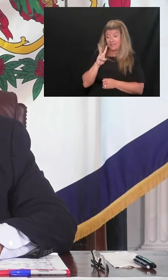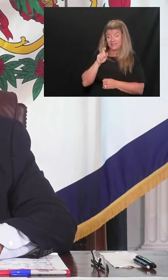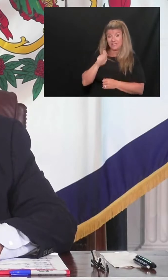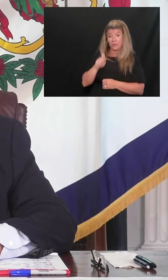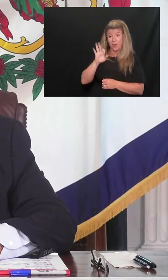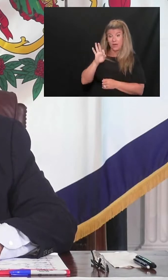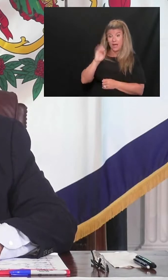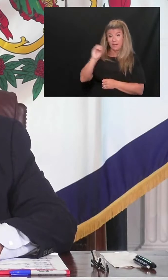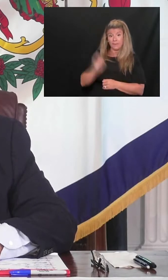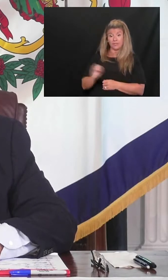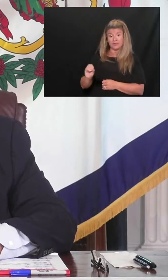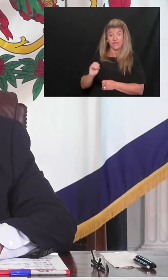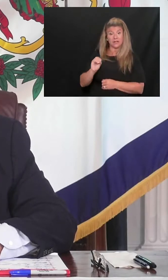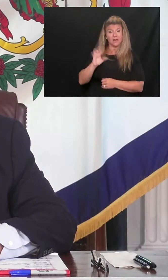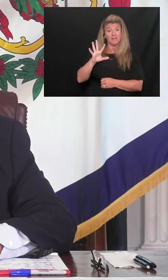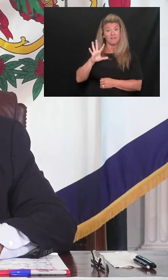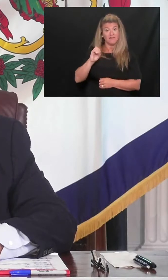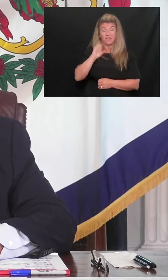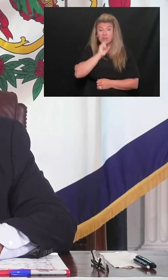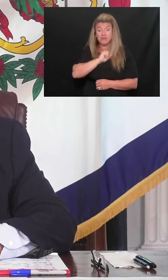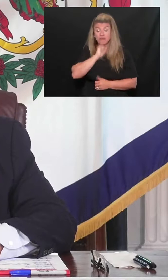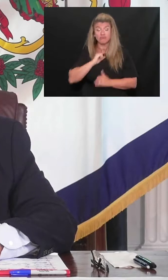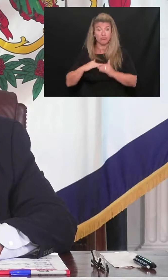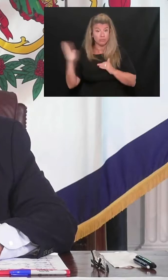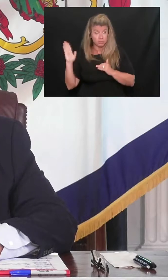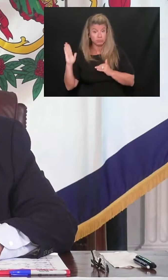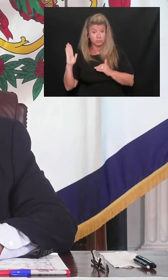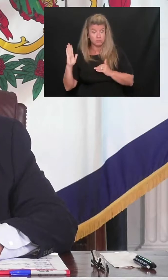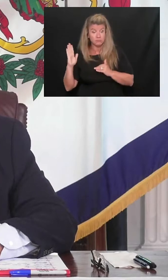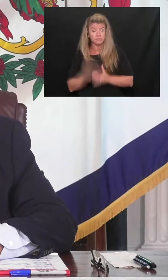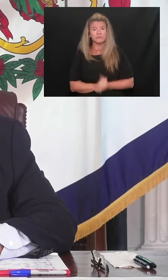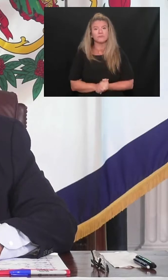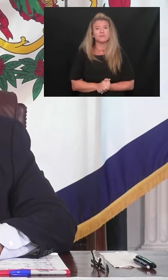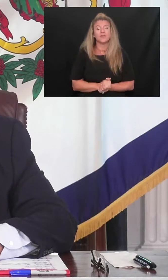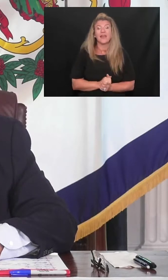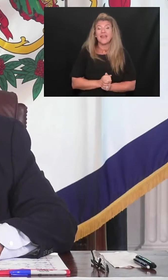76.9% of our 50-year-olds, 50 and older. We're at